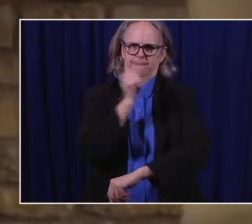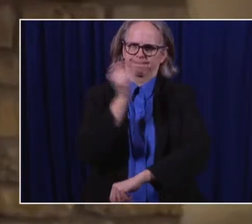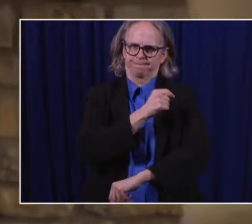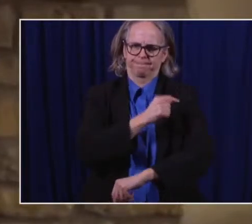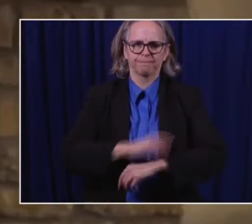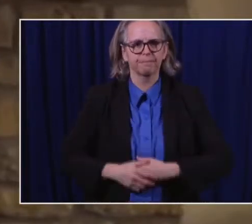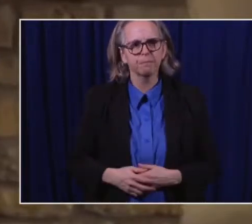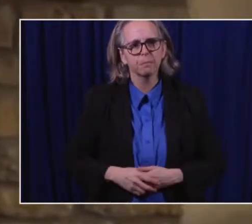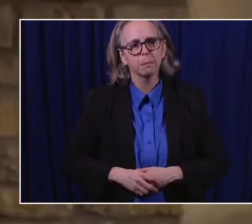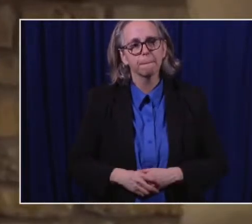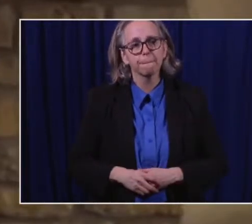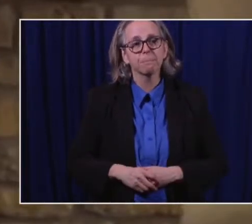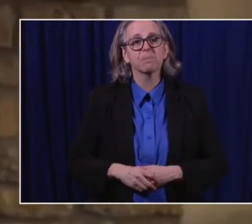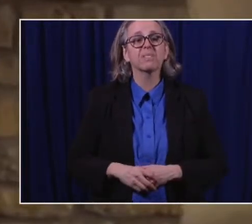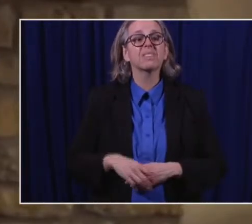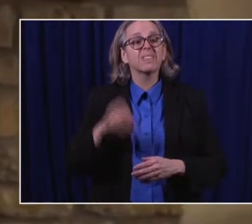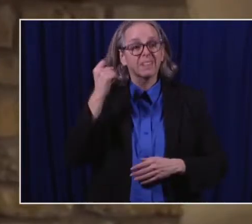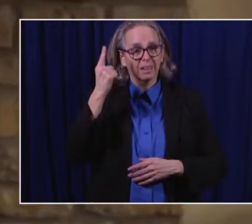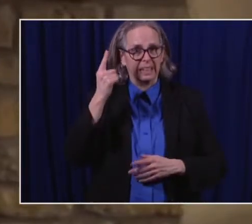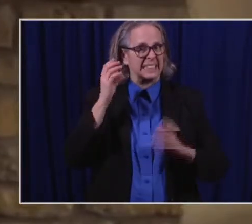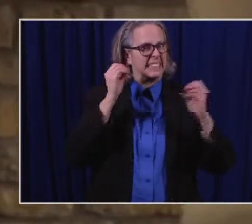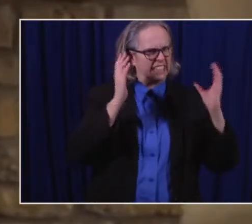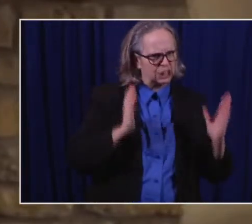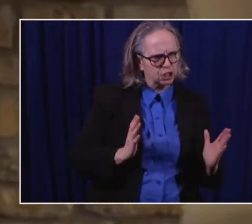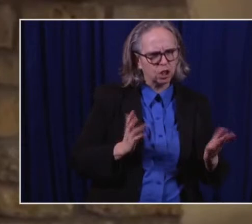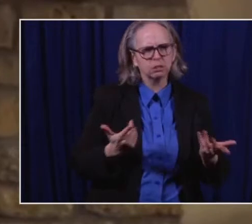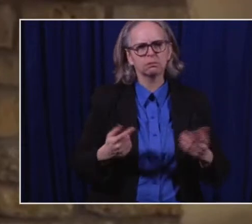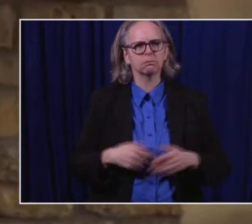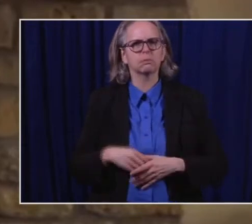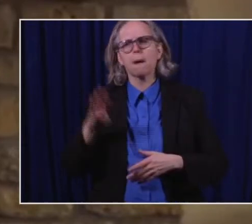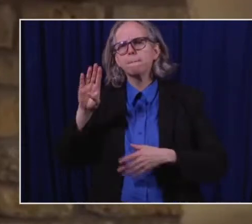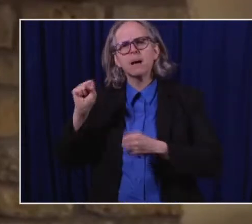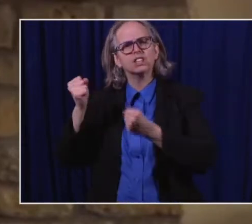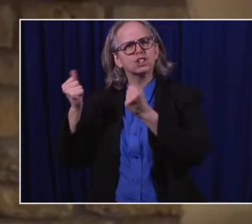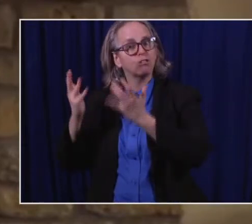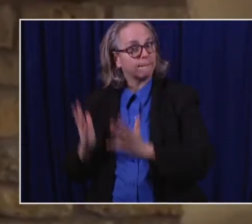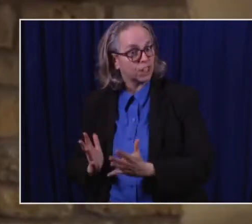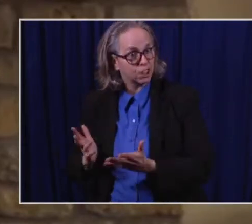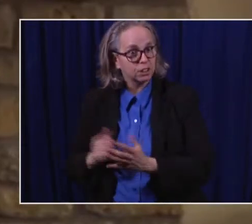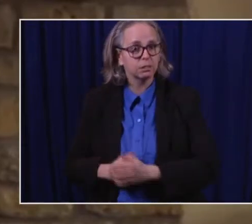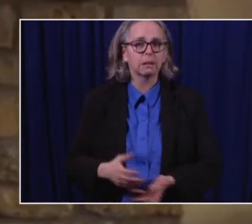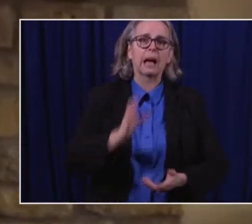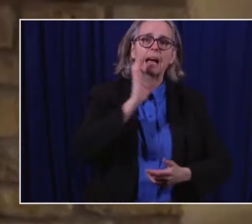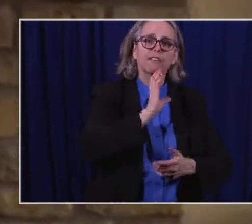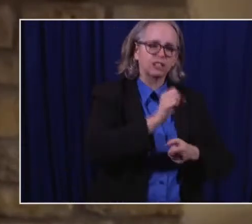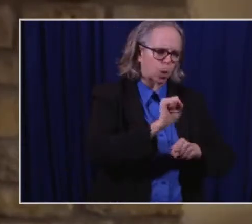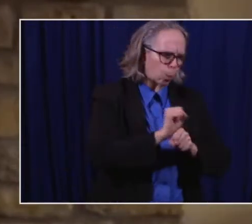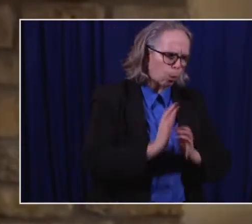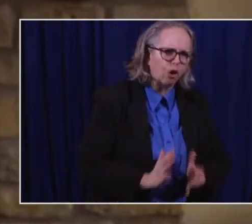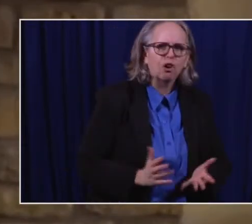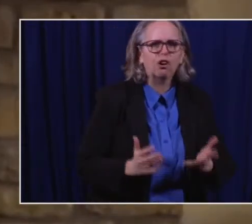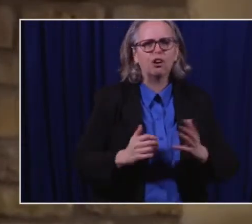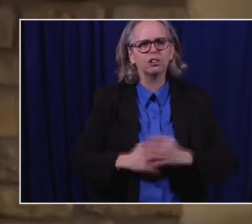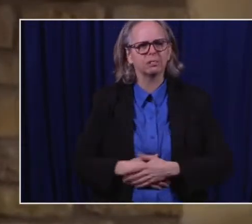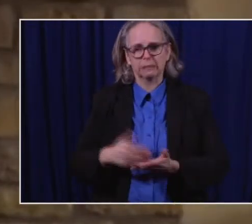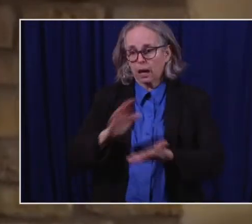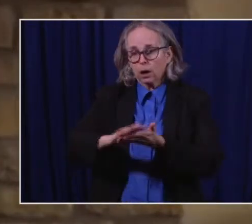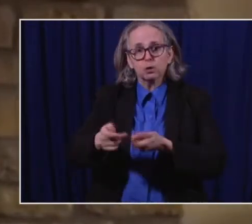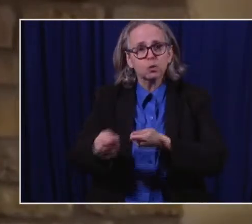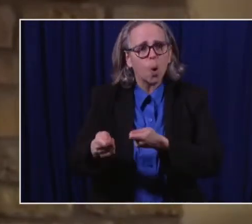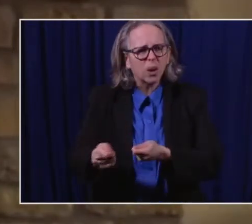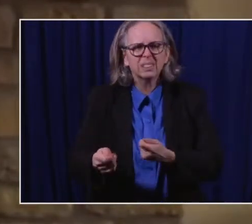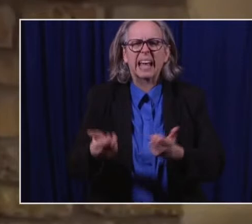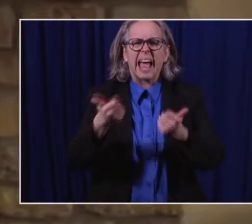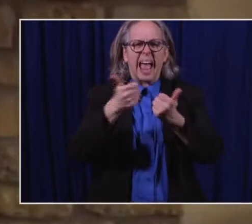to teachers, bus drivers, cafeteria workers, custodians, anyone who's in that school building.